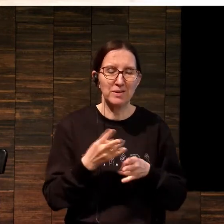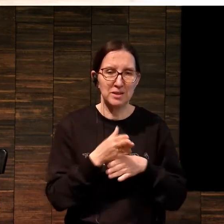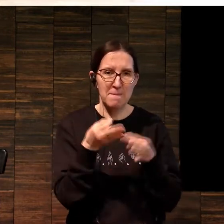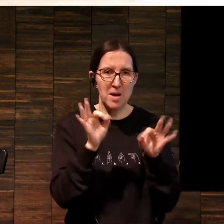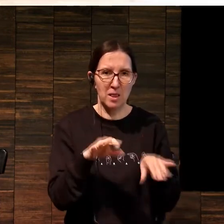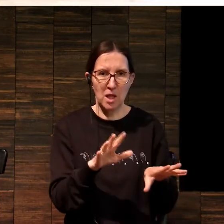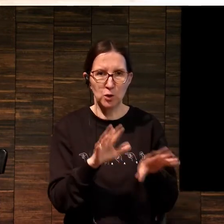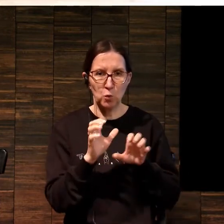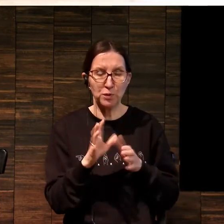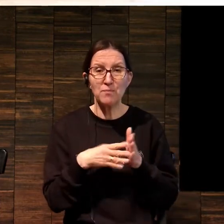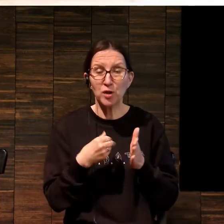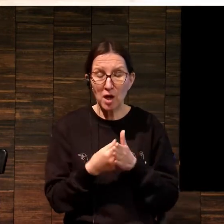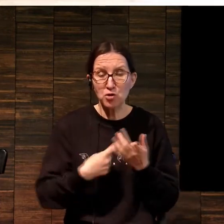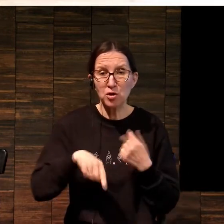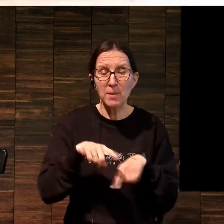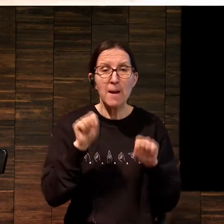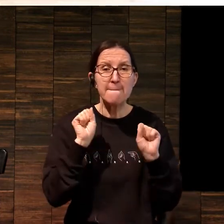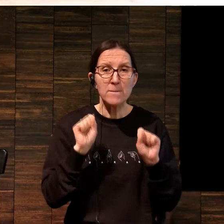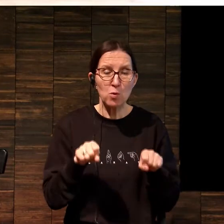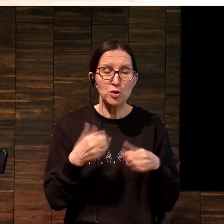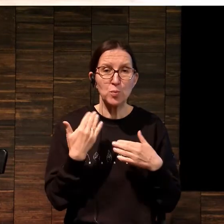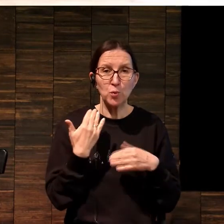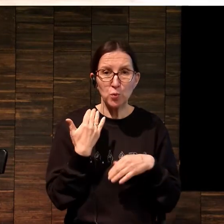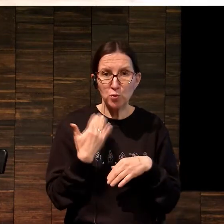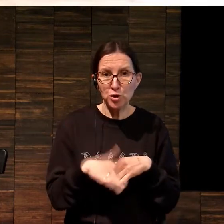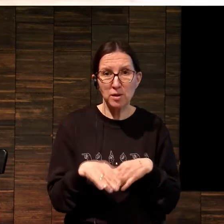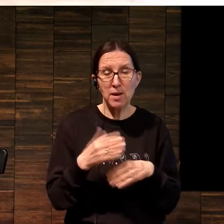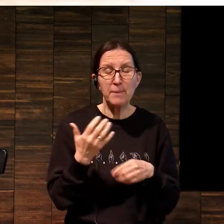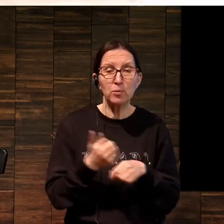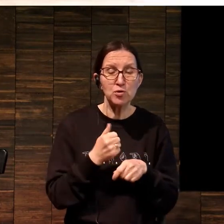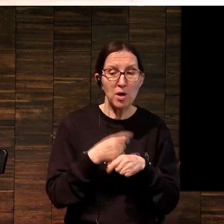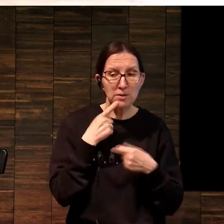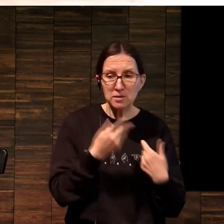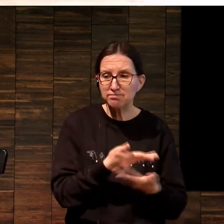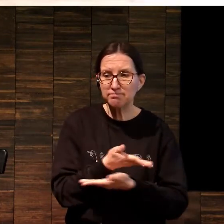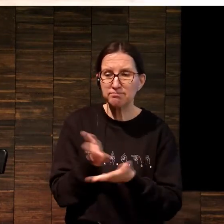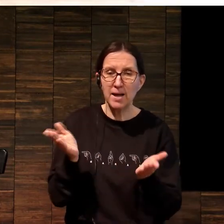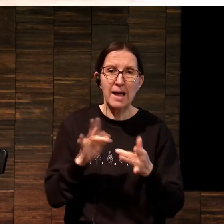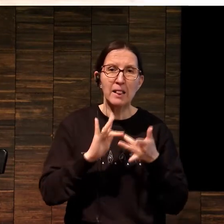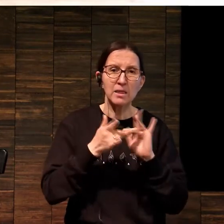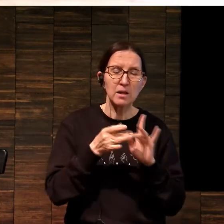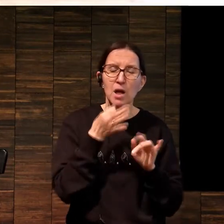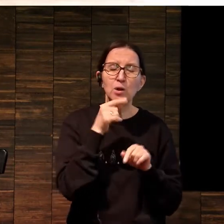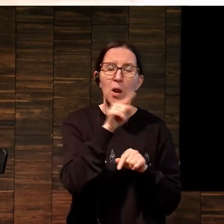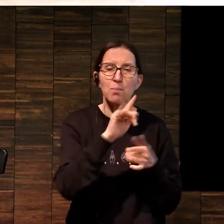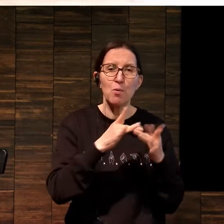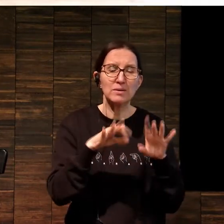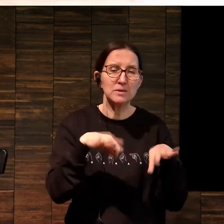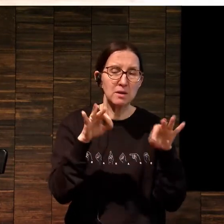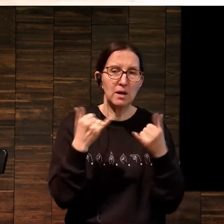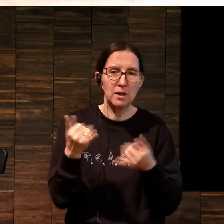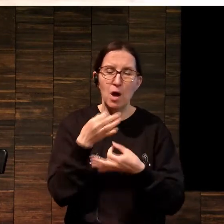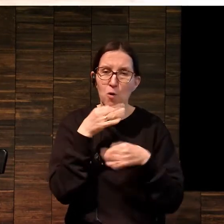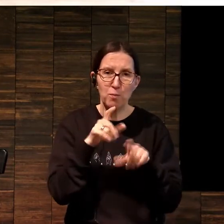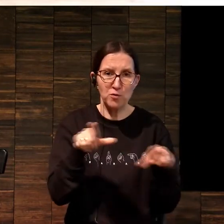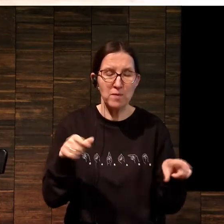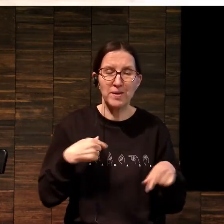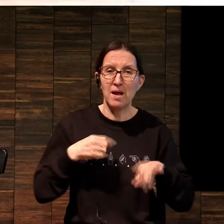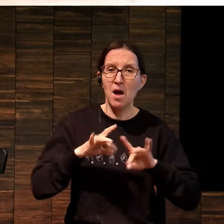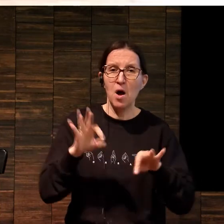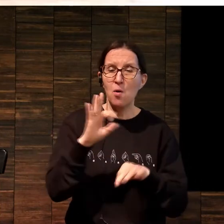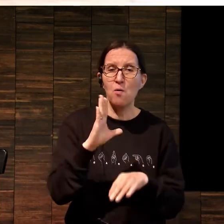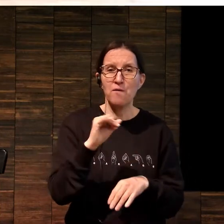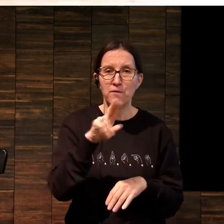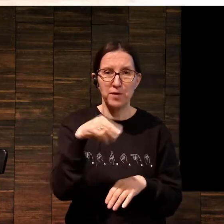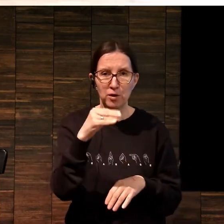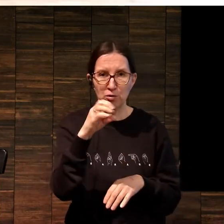for everyone. So we've talked about the widget, we've talked about like sort of the transformational aspect